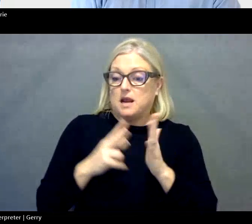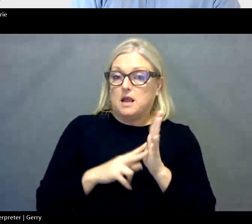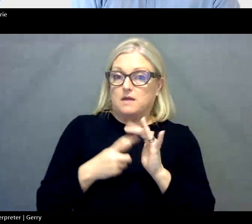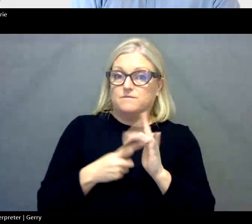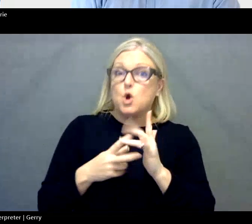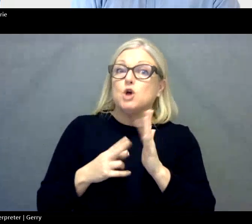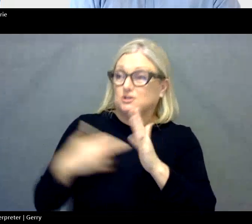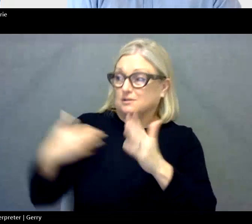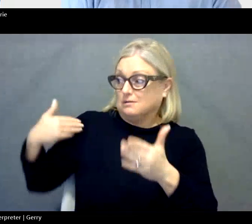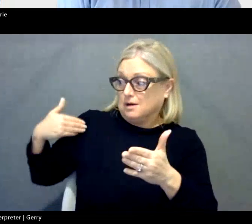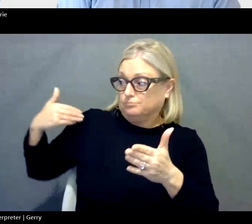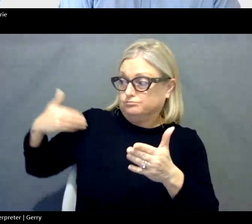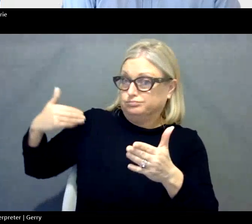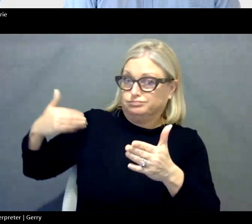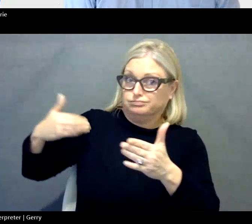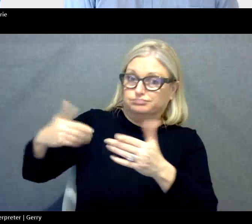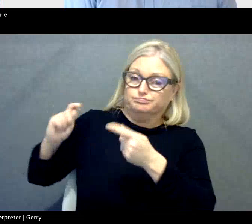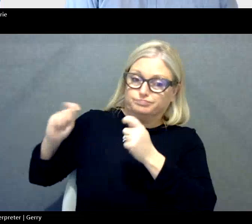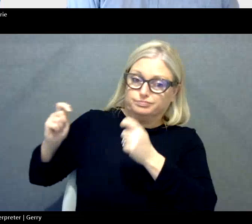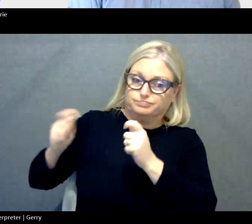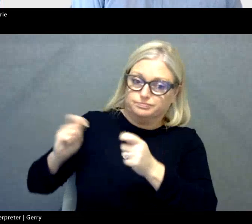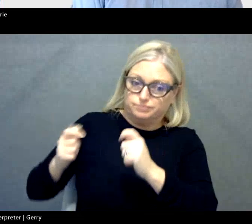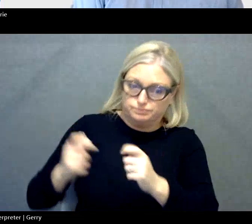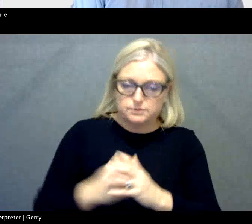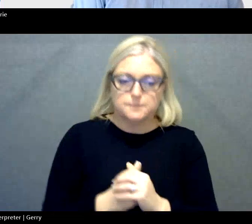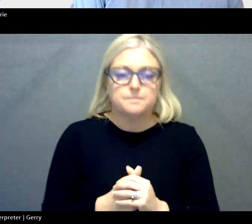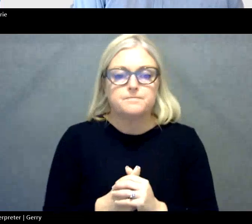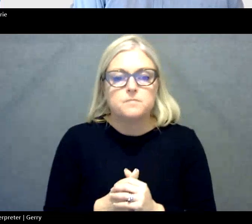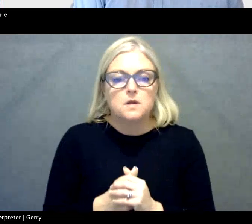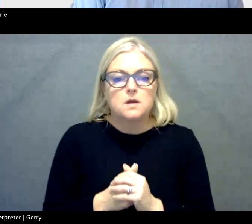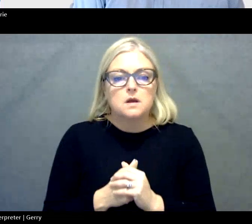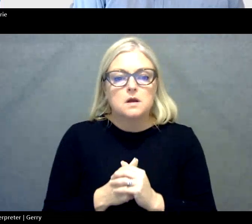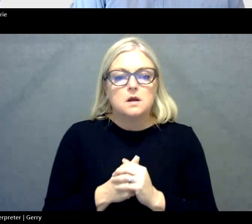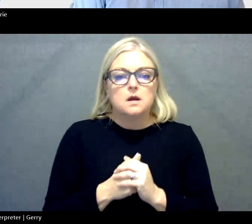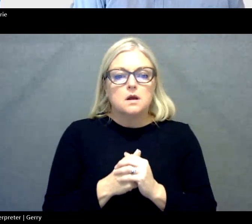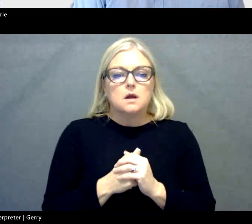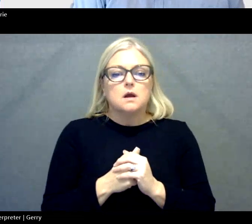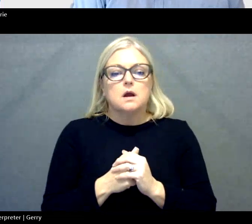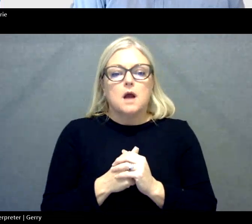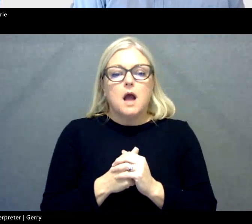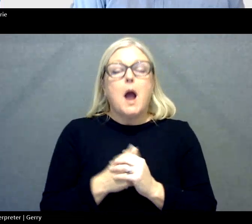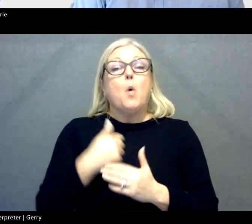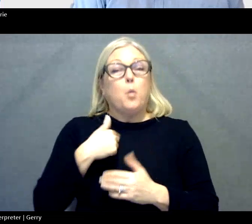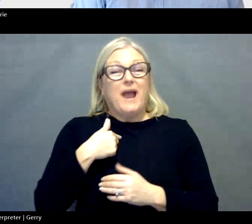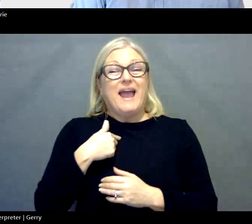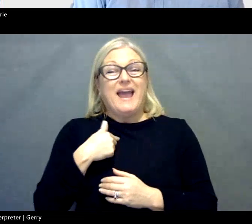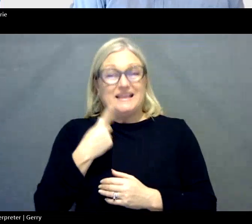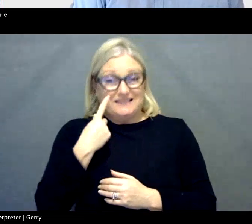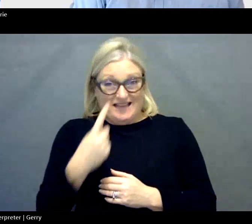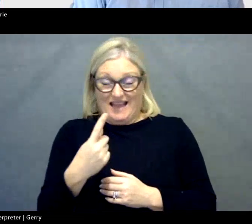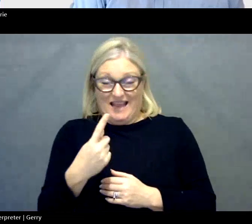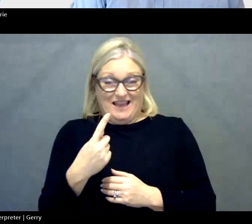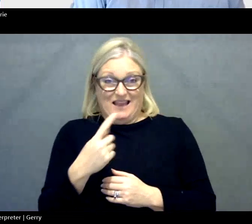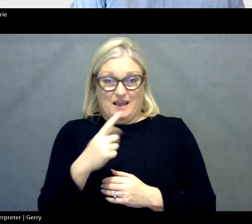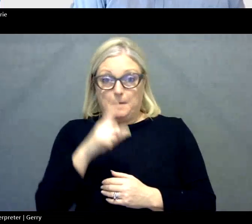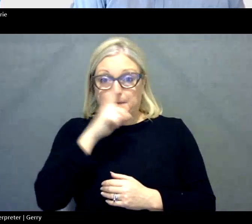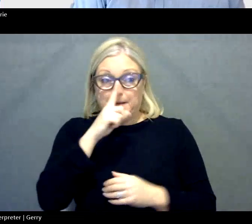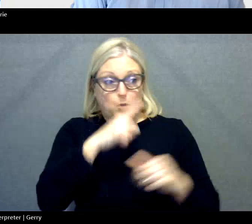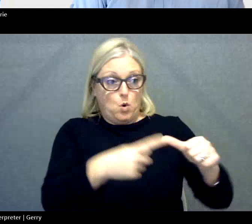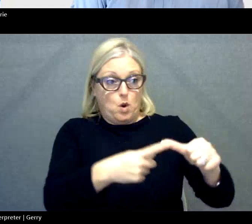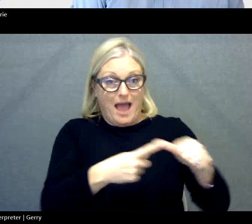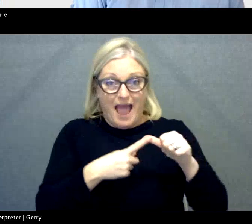months, or 3 months. We noted a lot of diversity among the respondents with regarding to the recall